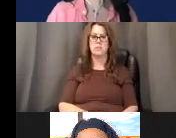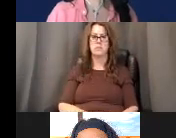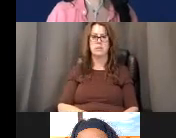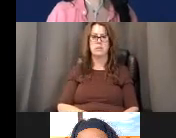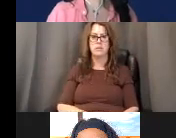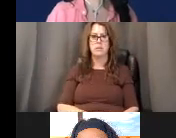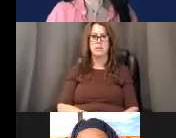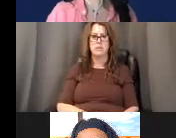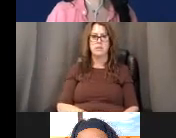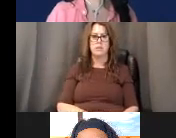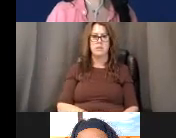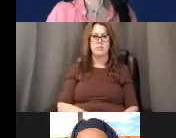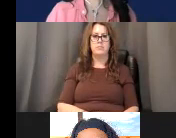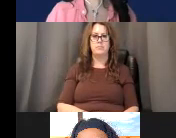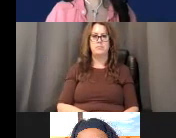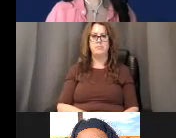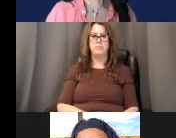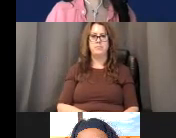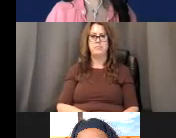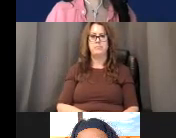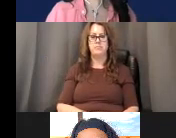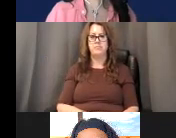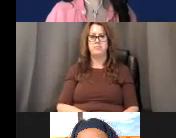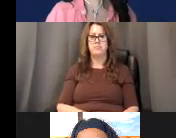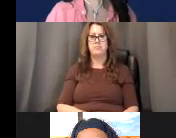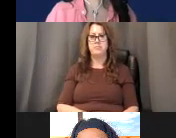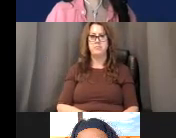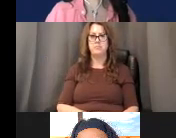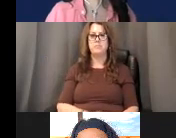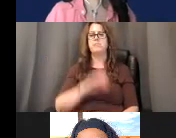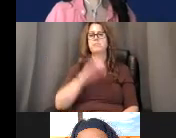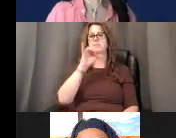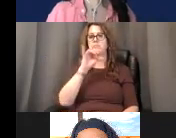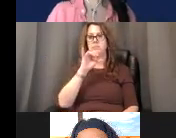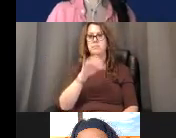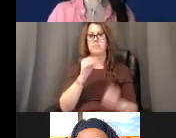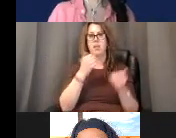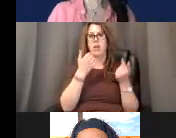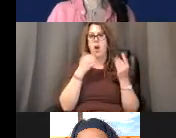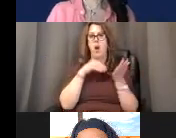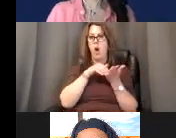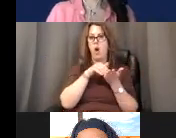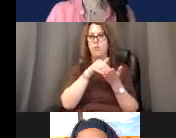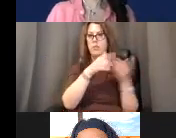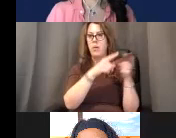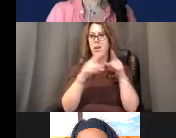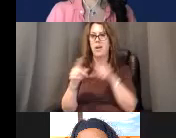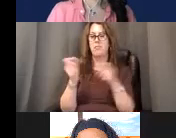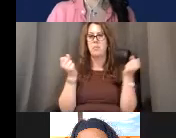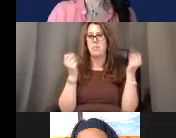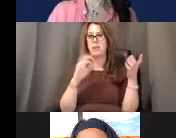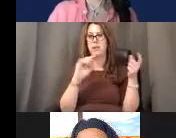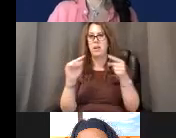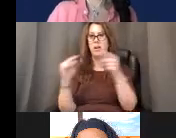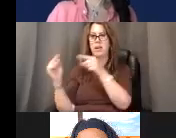Because often there's a whole bunch of harms that happen, And sometimes systems will show up in space, and with no acknowledgement of